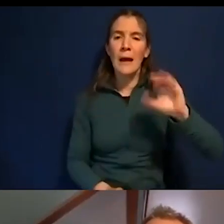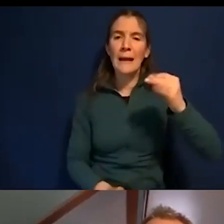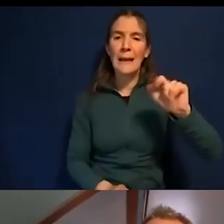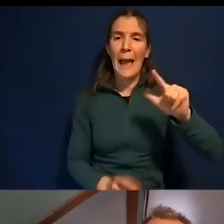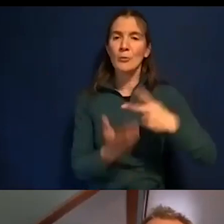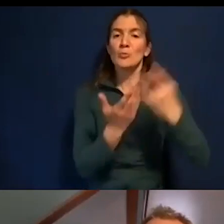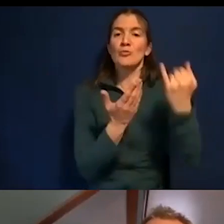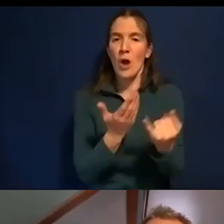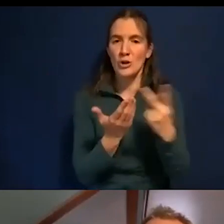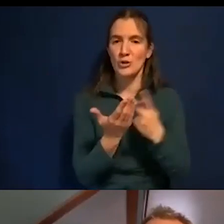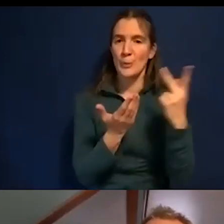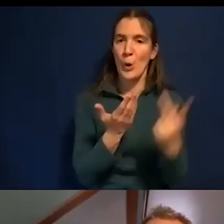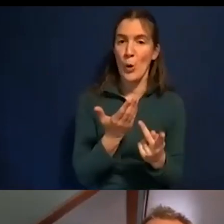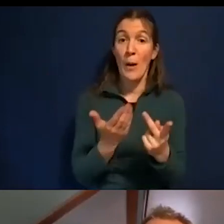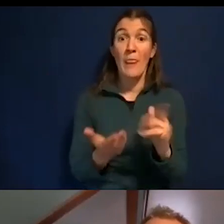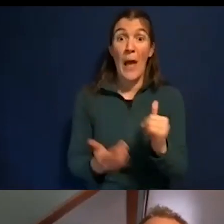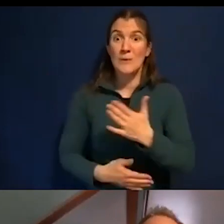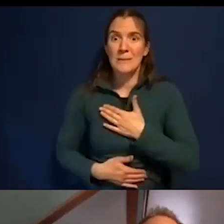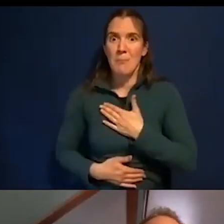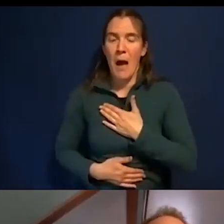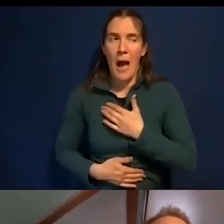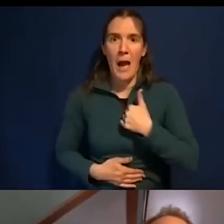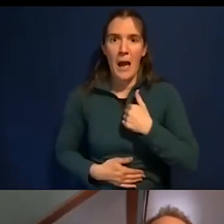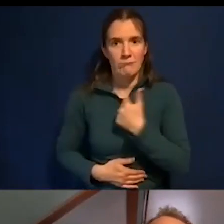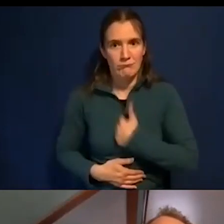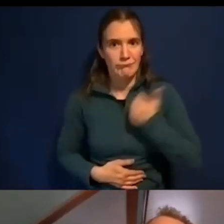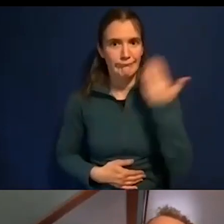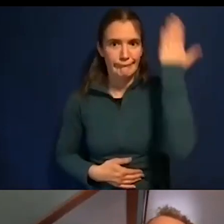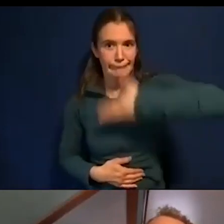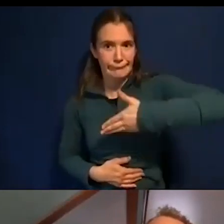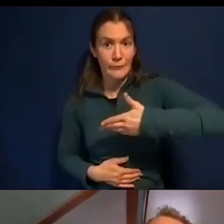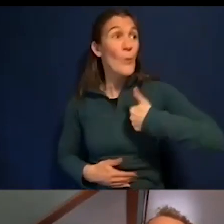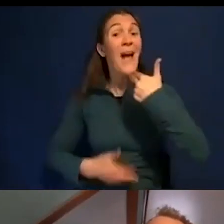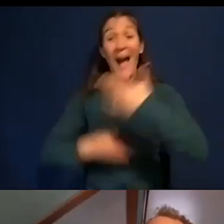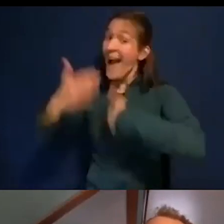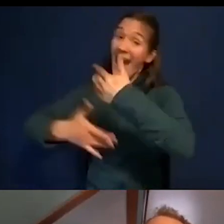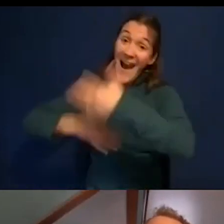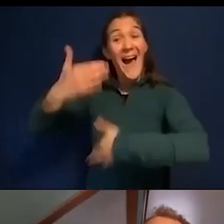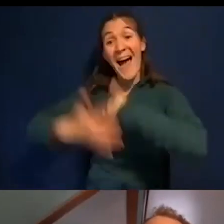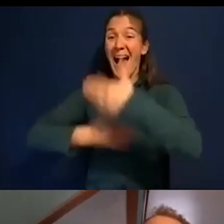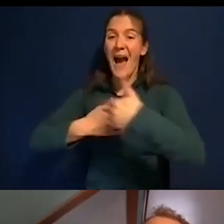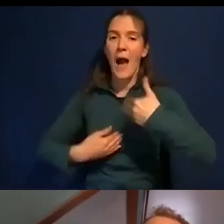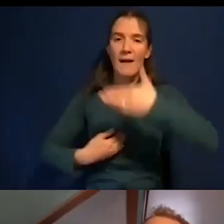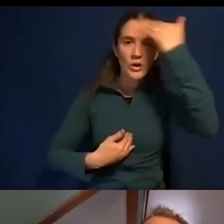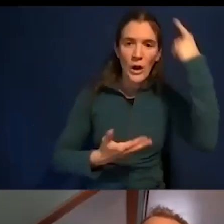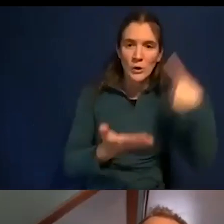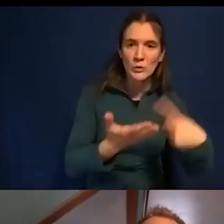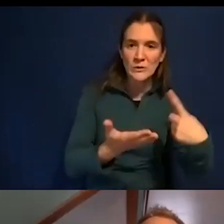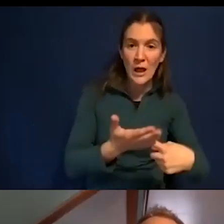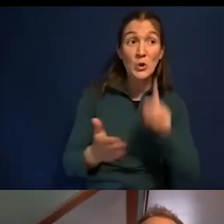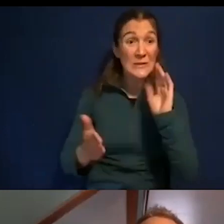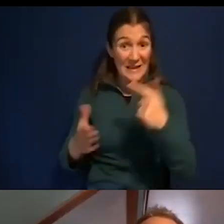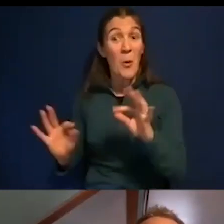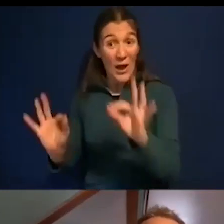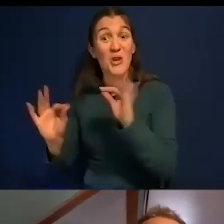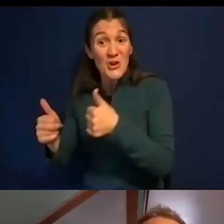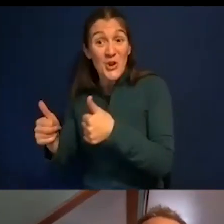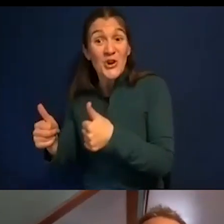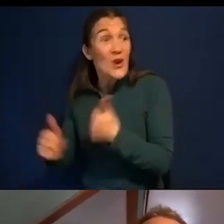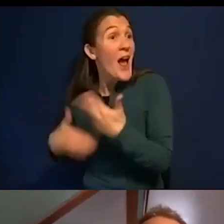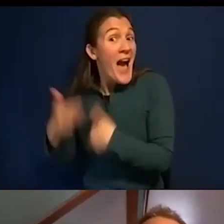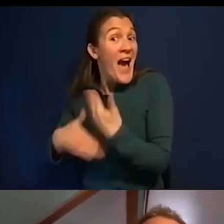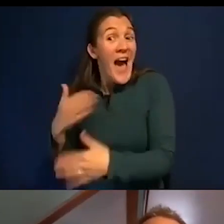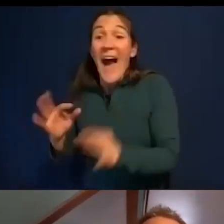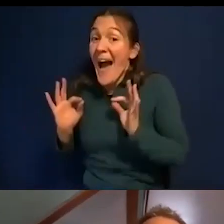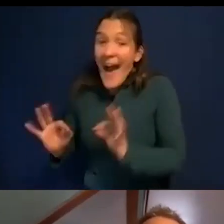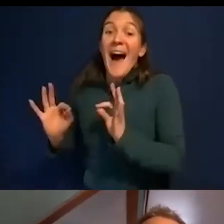program. That was my oversight in the last meeting. We were moving along so efficiently and you were pleased with what we had brought you. And so we,